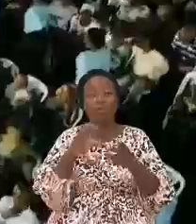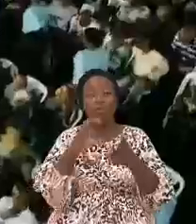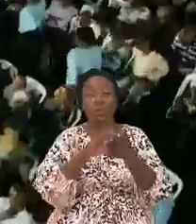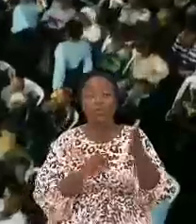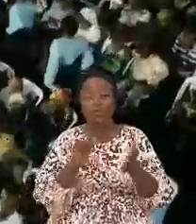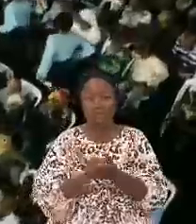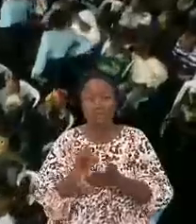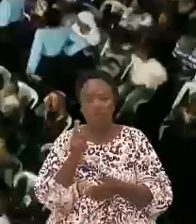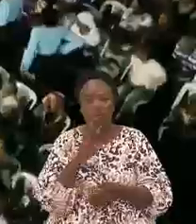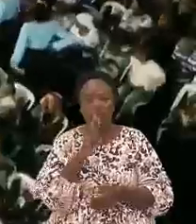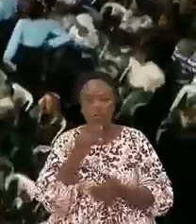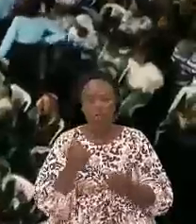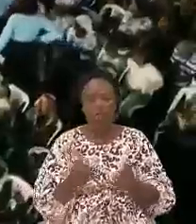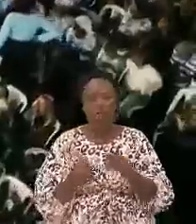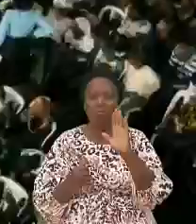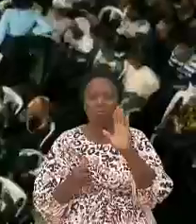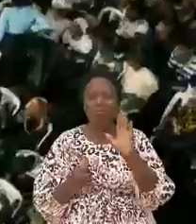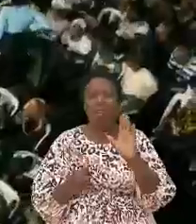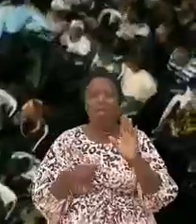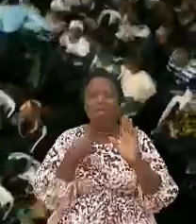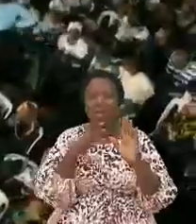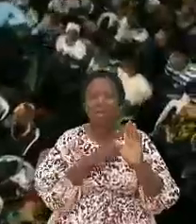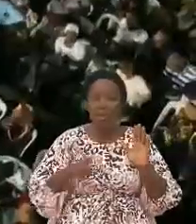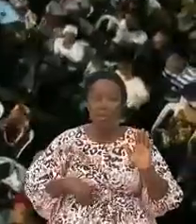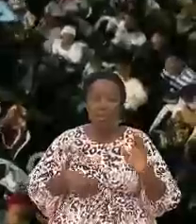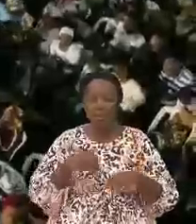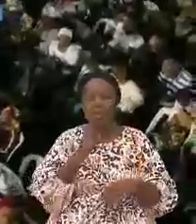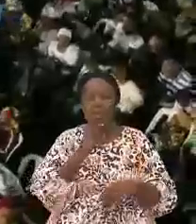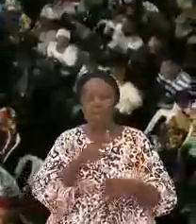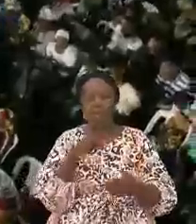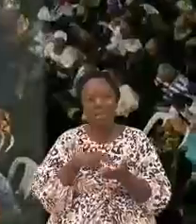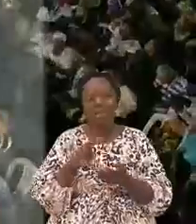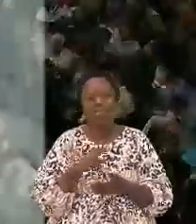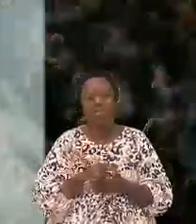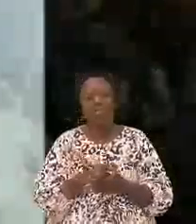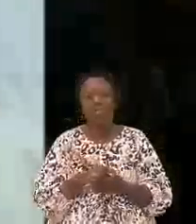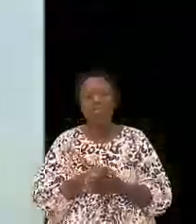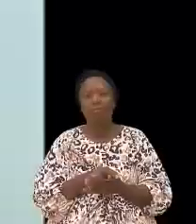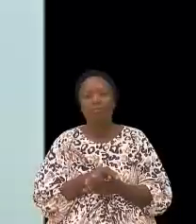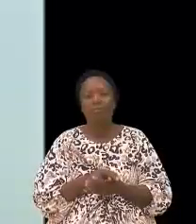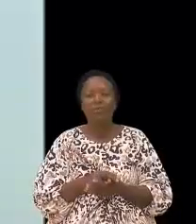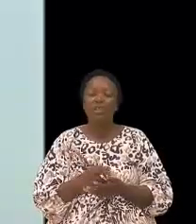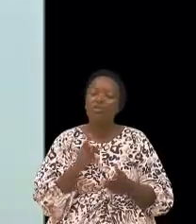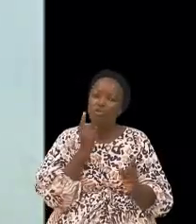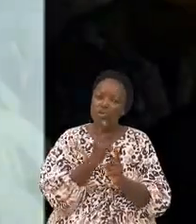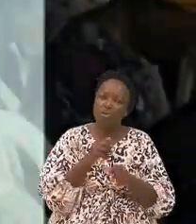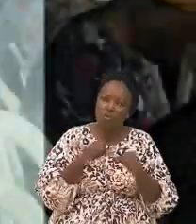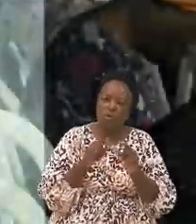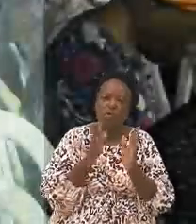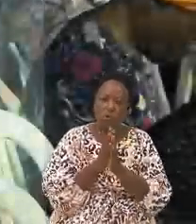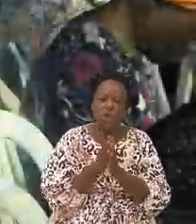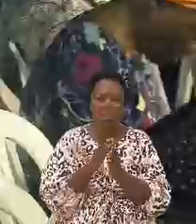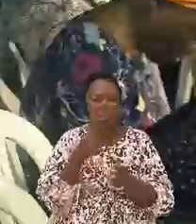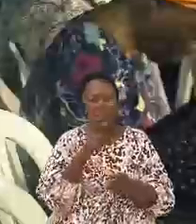hellfire. You want him to remove that? Where are you? Tell the Lord while you're standing